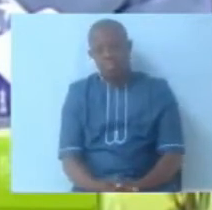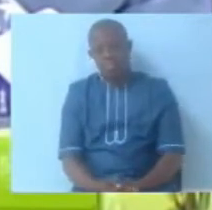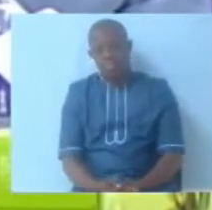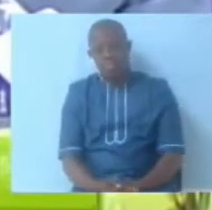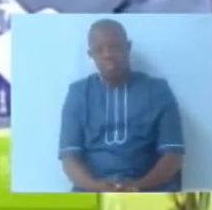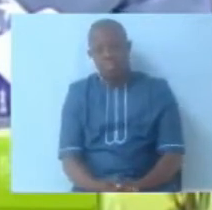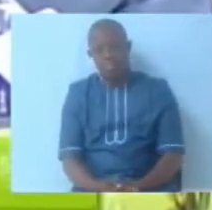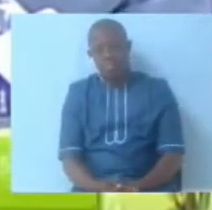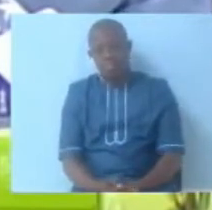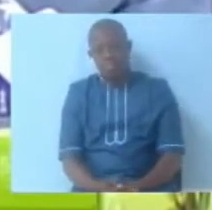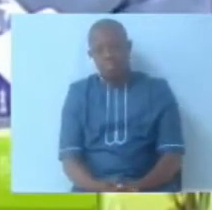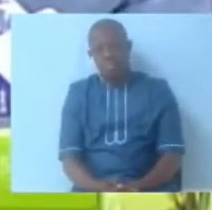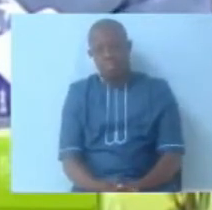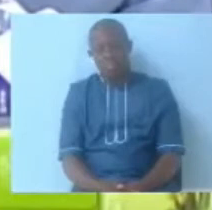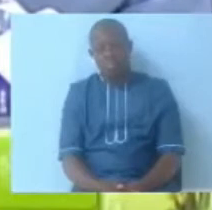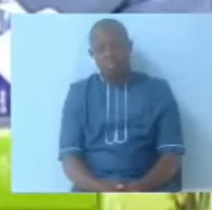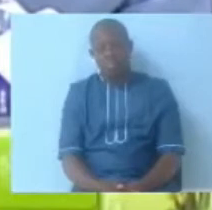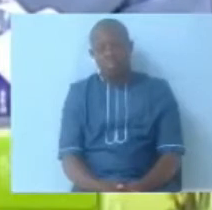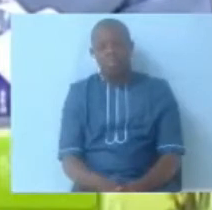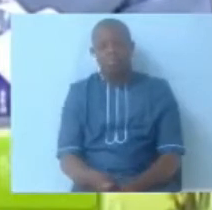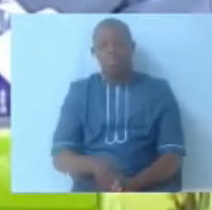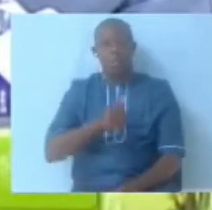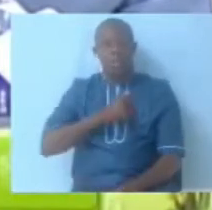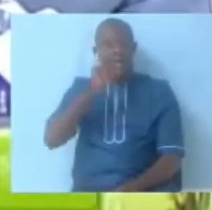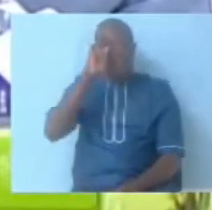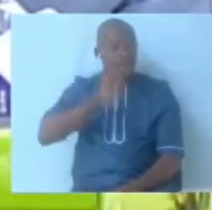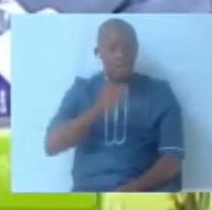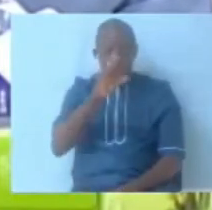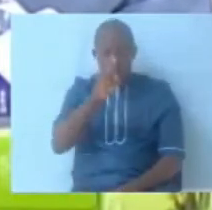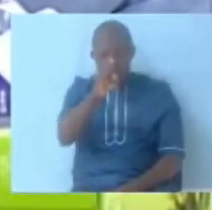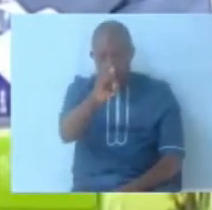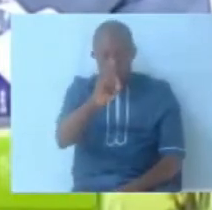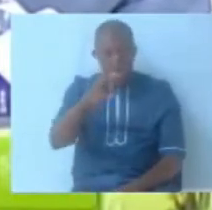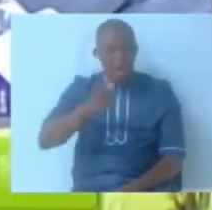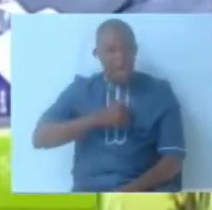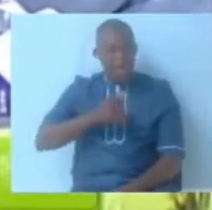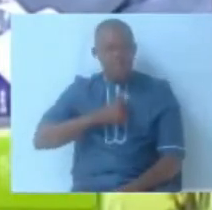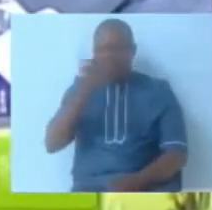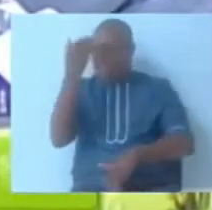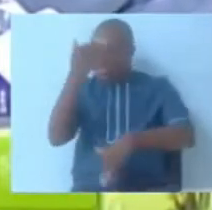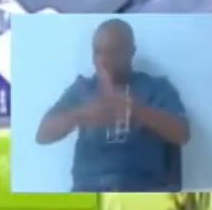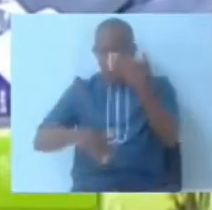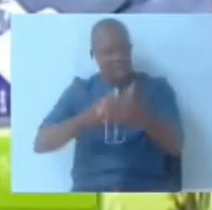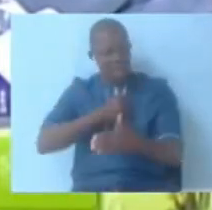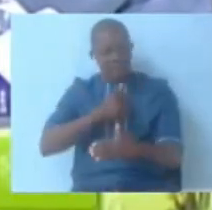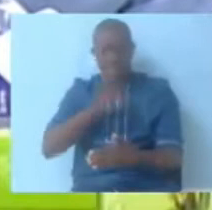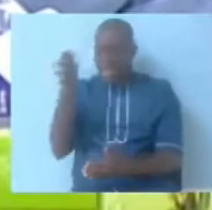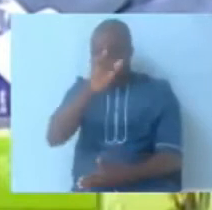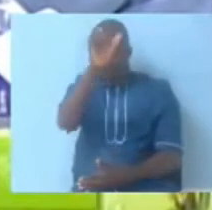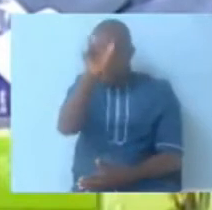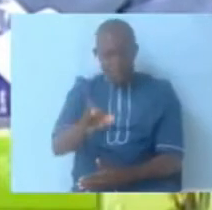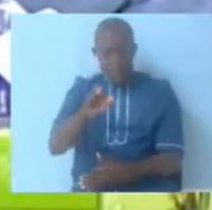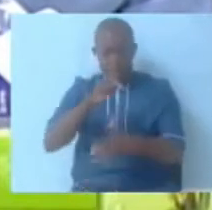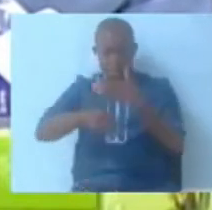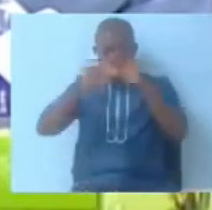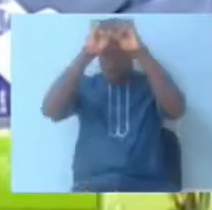nibe kito nyinkela. So he told me, don't ever be afraid of anybody in the system. Do what is right. Akonye woto kana sila mo